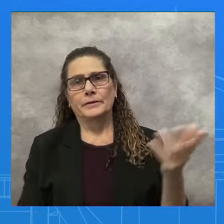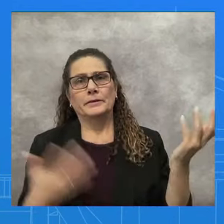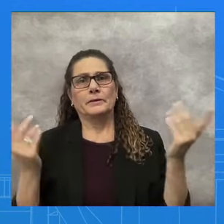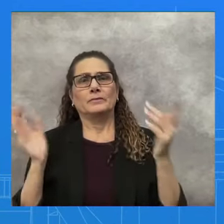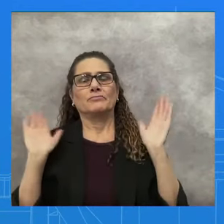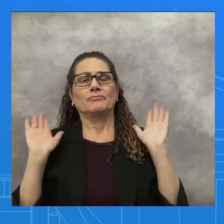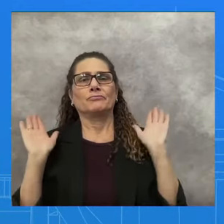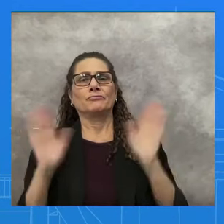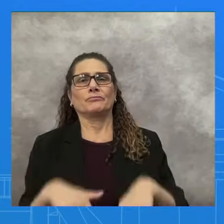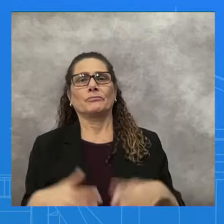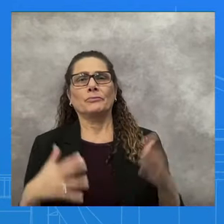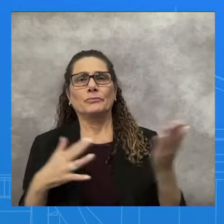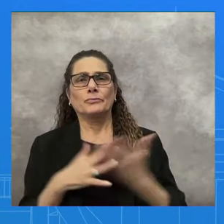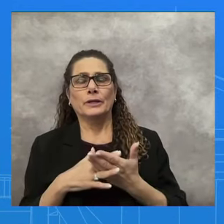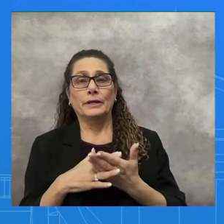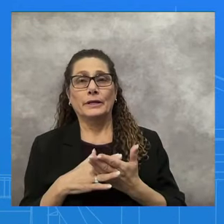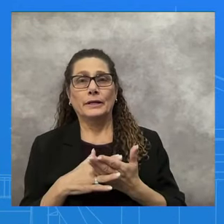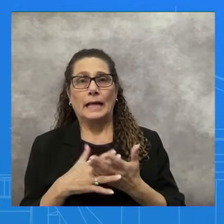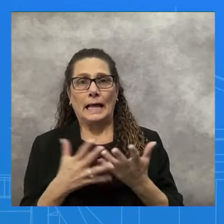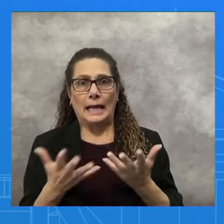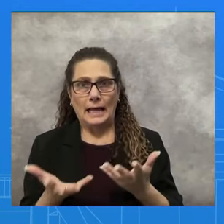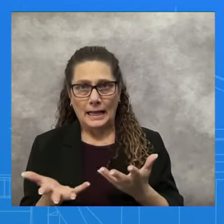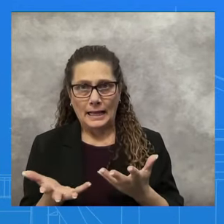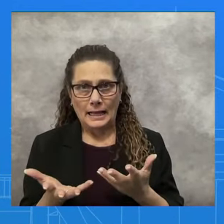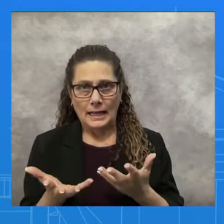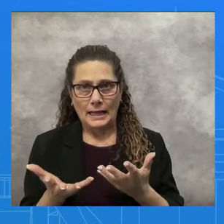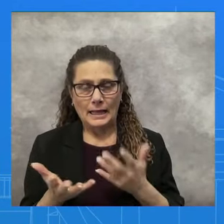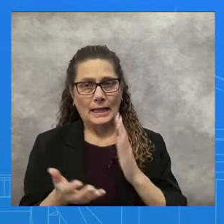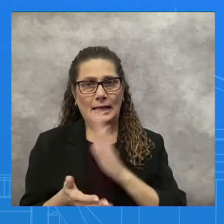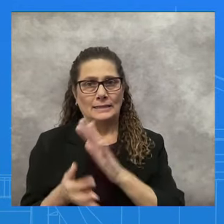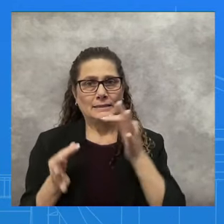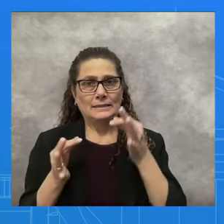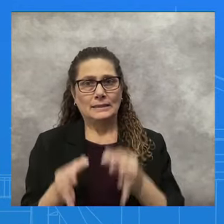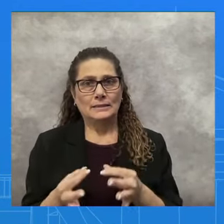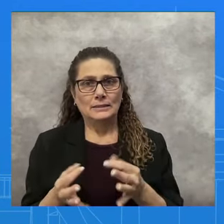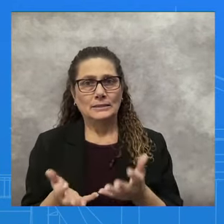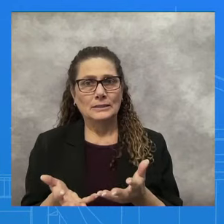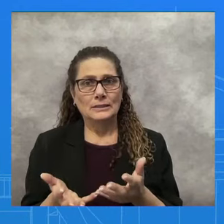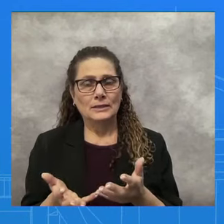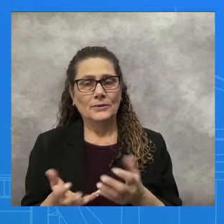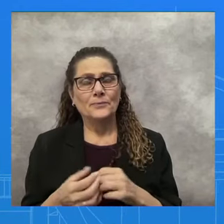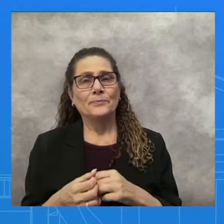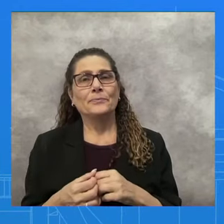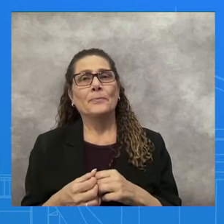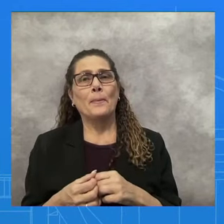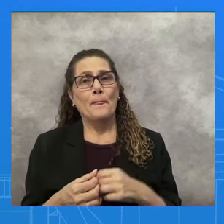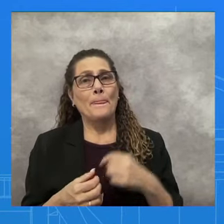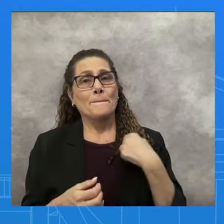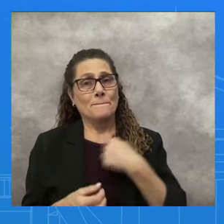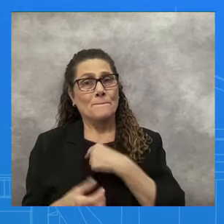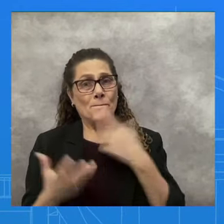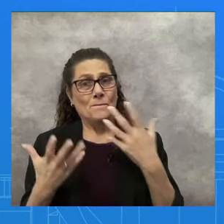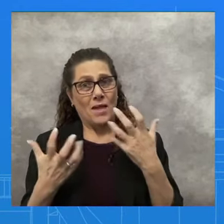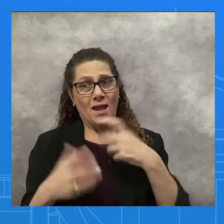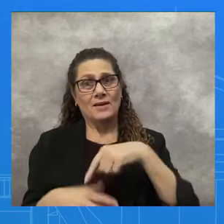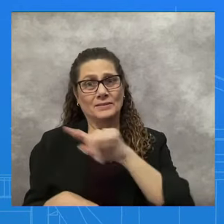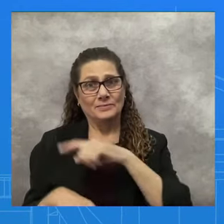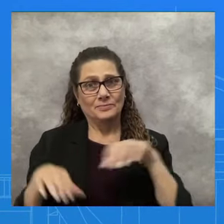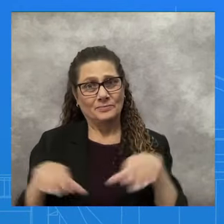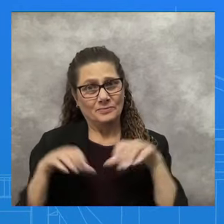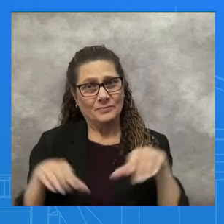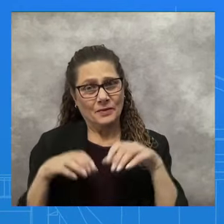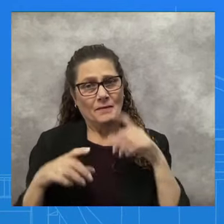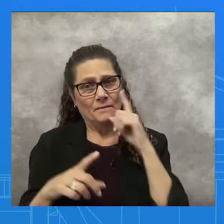but that's not what we want to see here. We want them to take action and actually move forward on behalf of the American people. The Senate's out